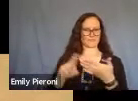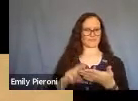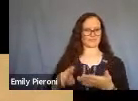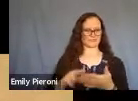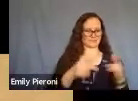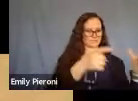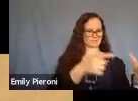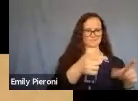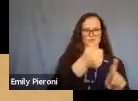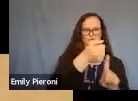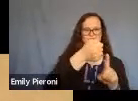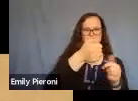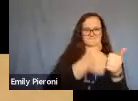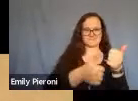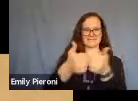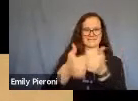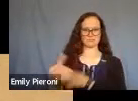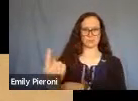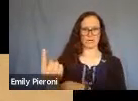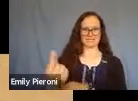trying to answer a hypothesis.